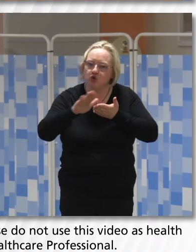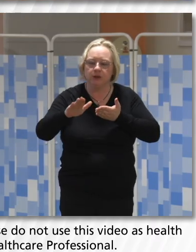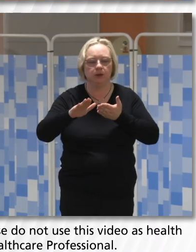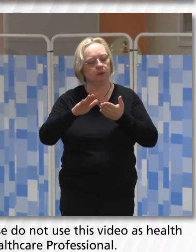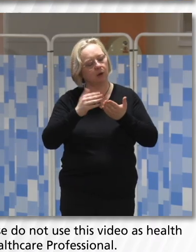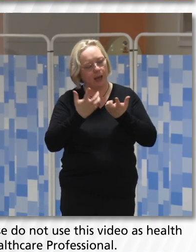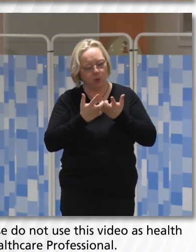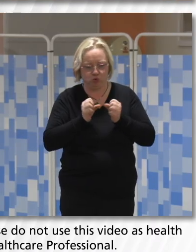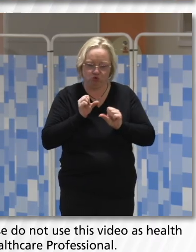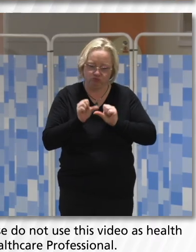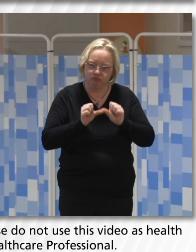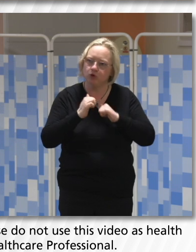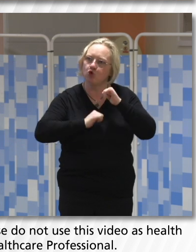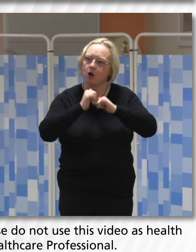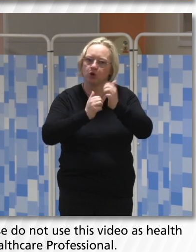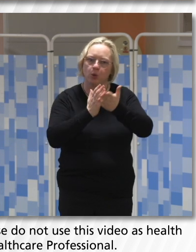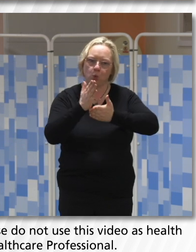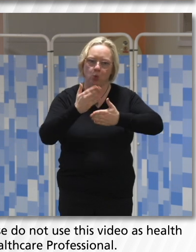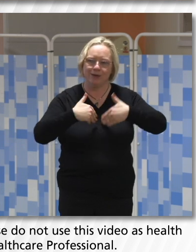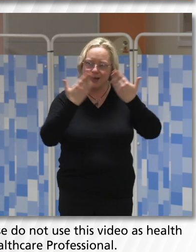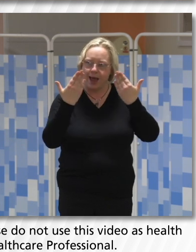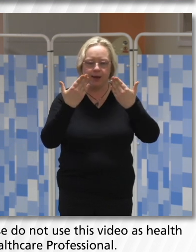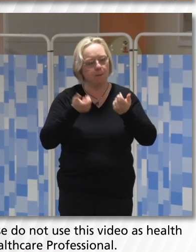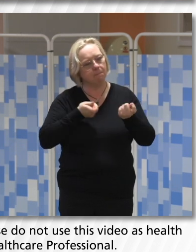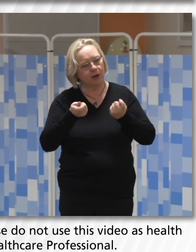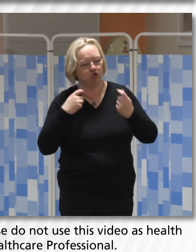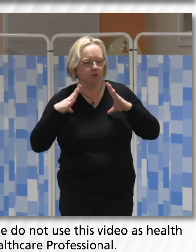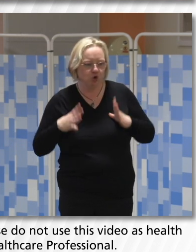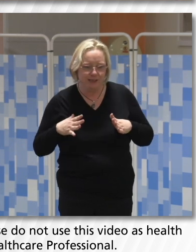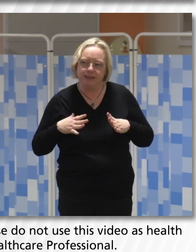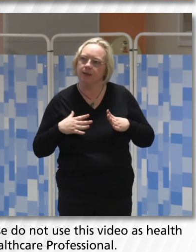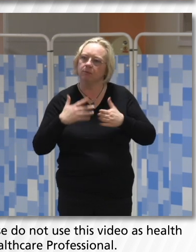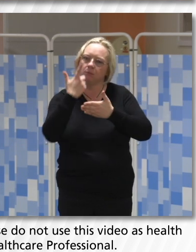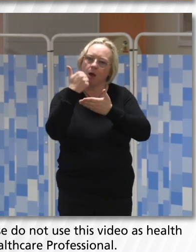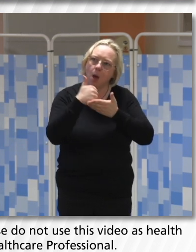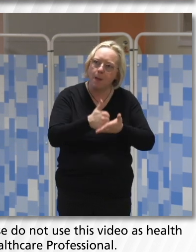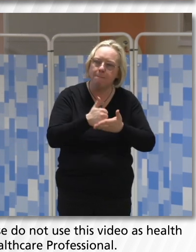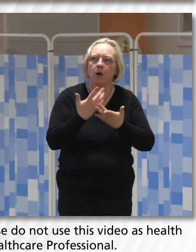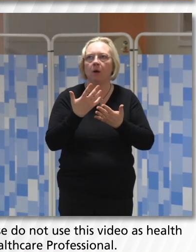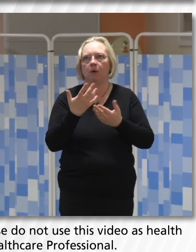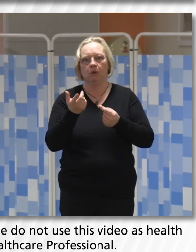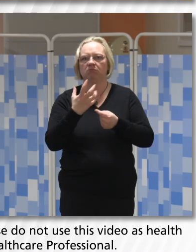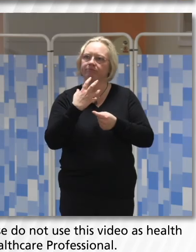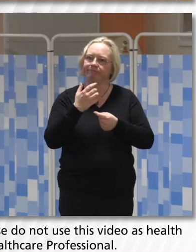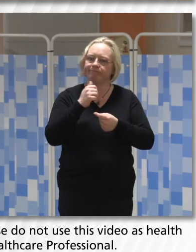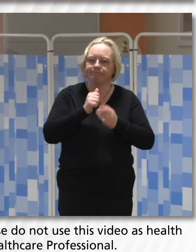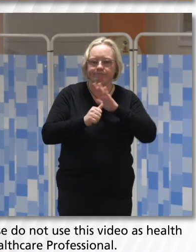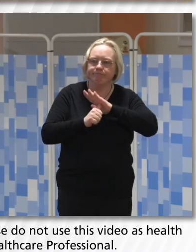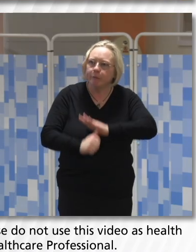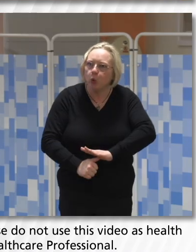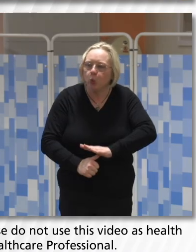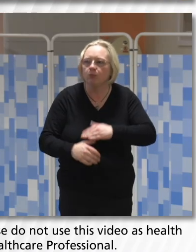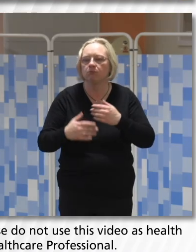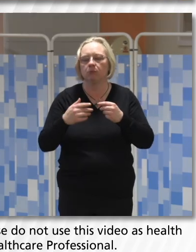their day to manage fatigue. They can help with low mood. They can help with when you